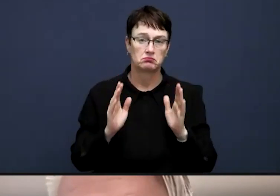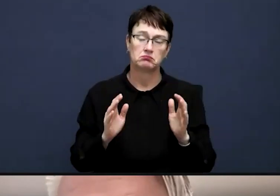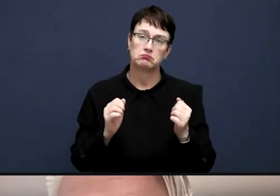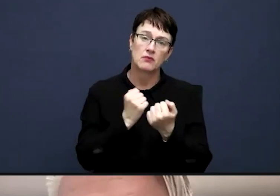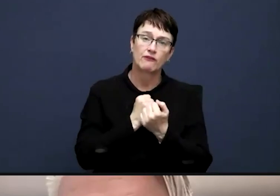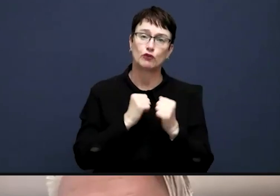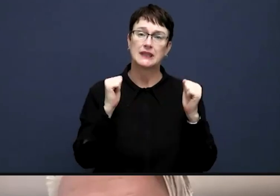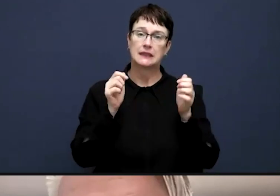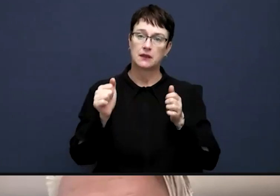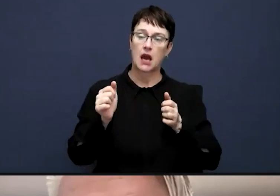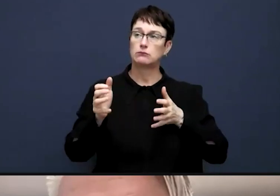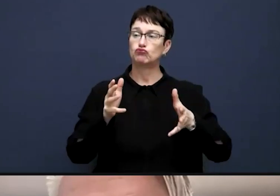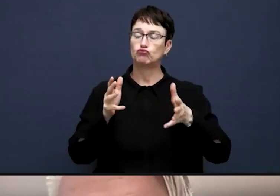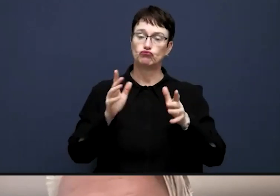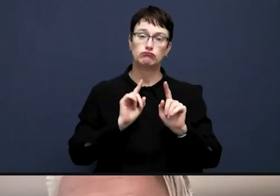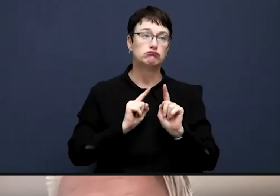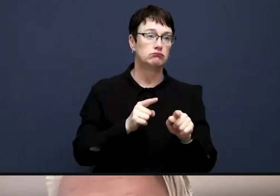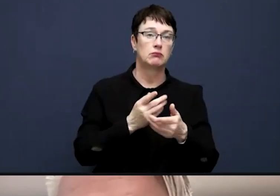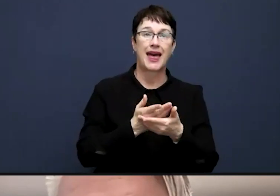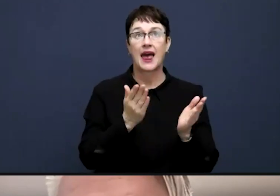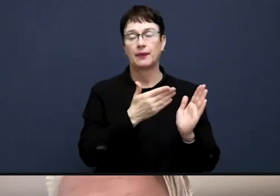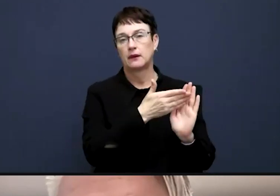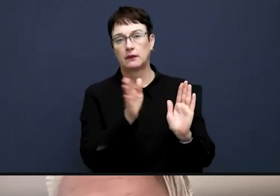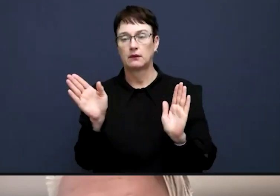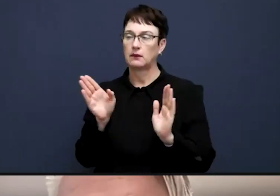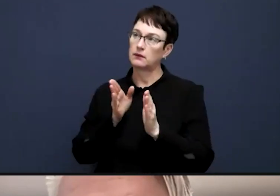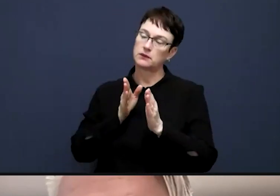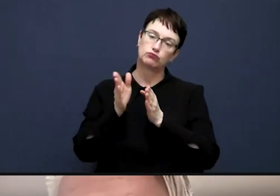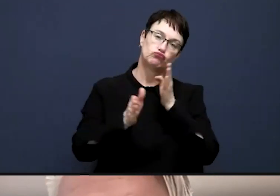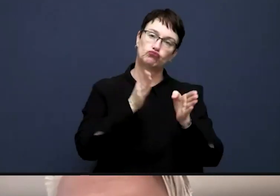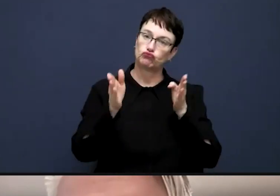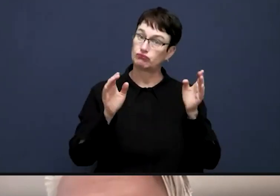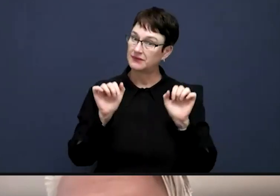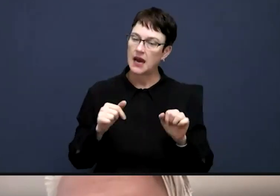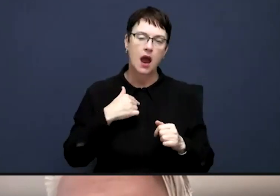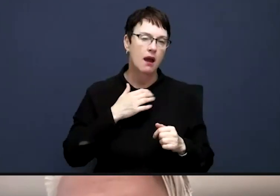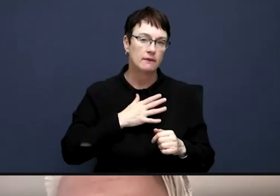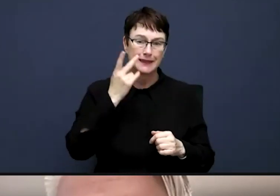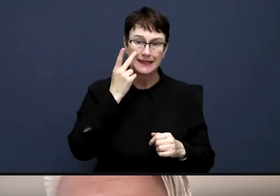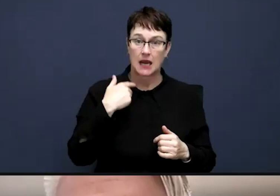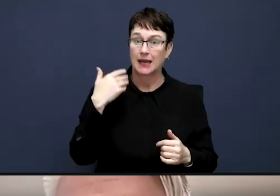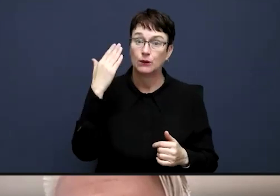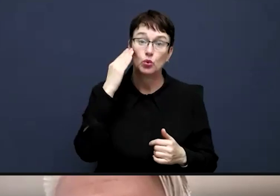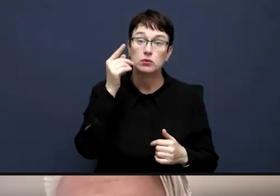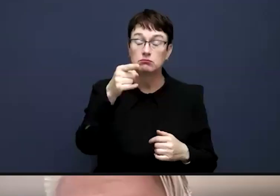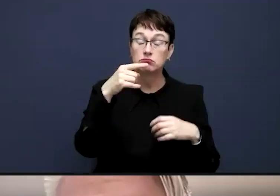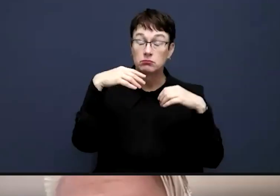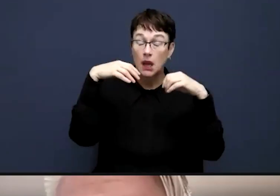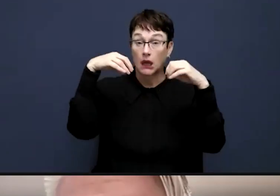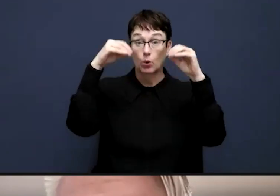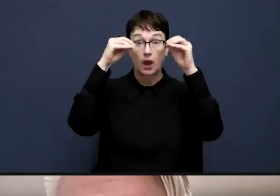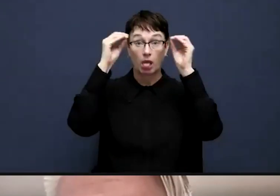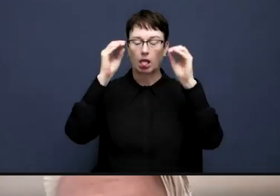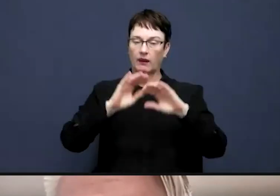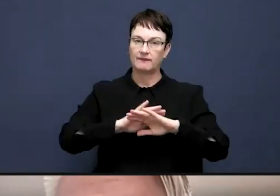anywhere. And I just wanted to see, because I know Google has done so much for those people, you